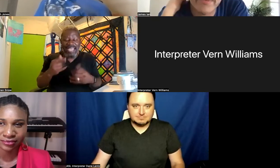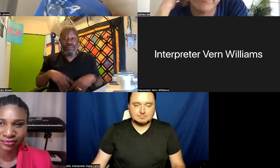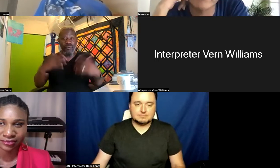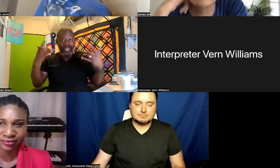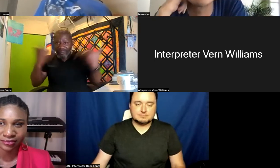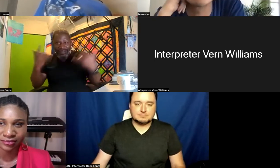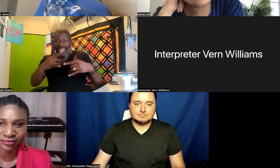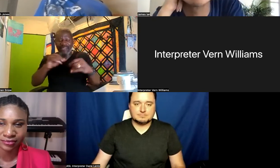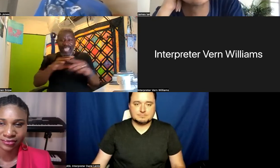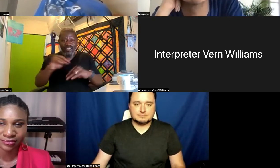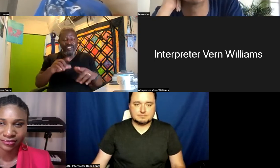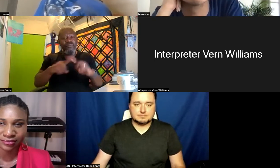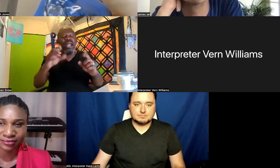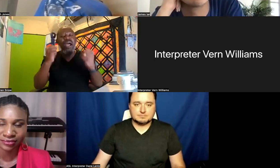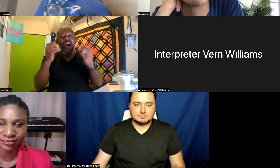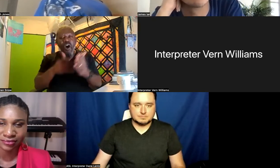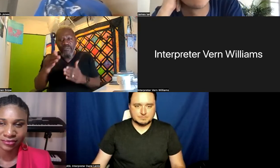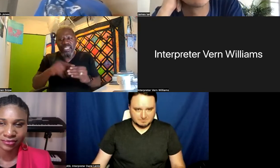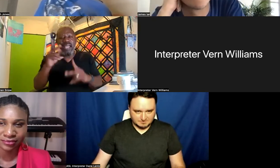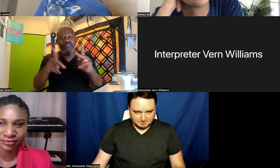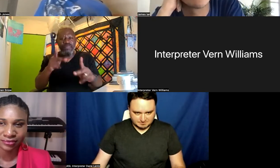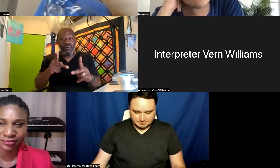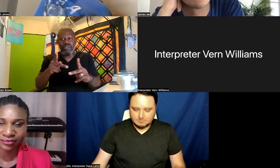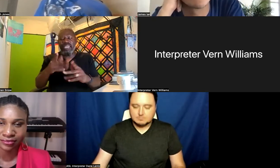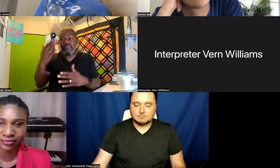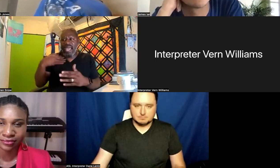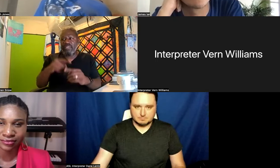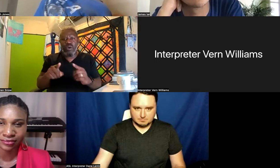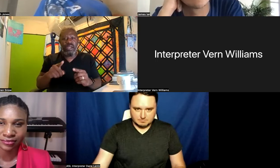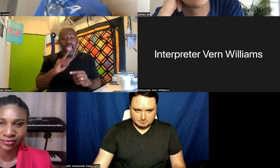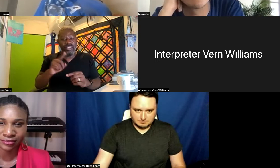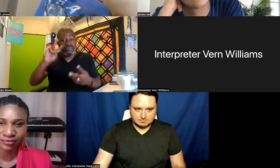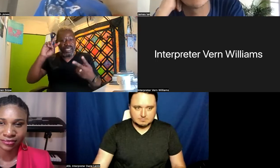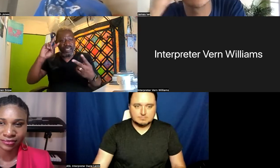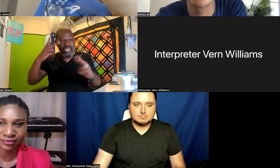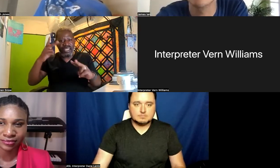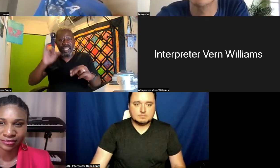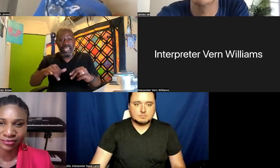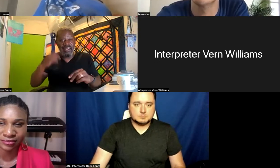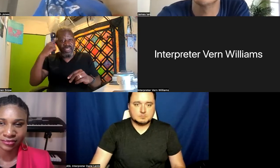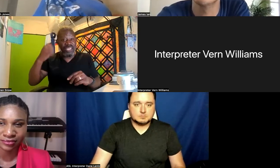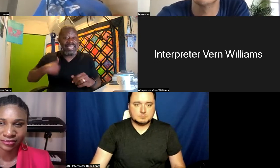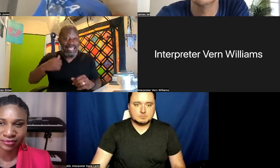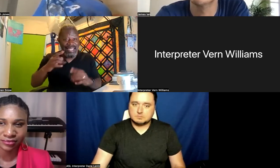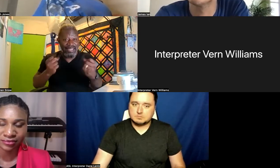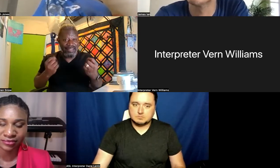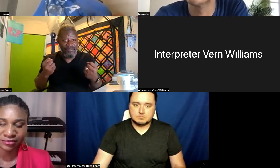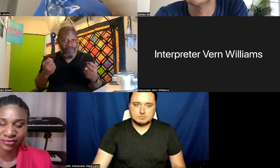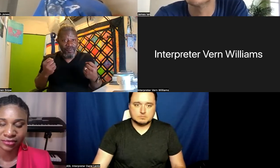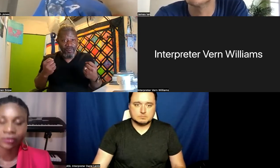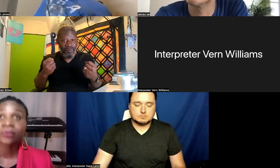in slangs, but we have hand gesture. But oftentimes people in the past would actually misunderstand that and think it's gang